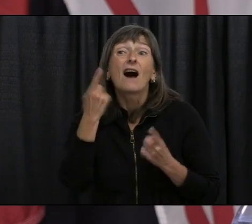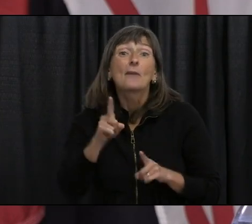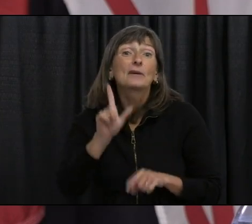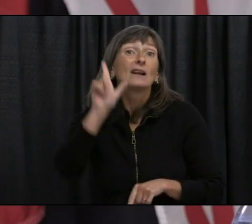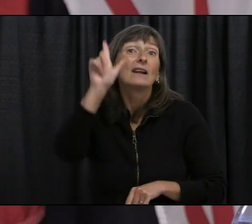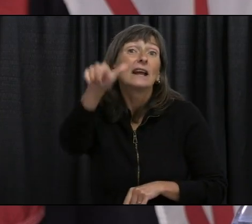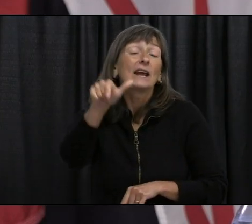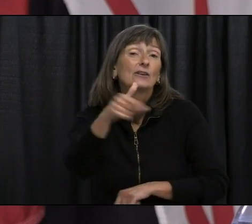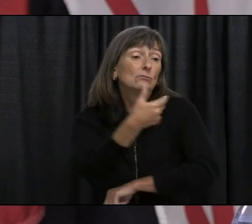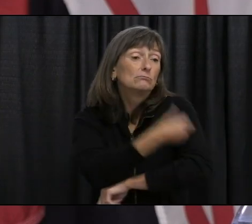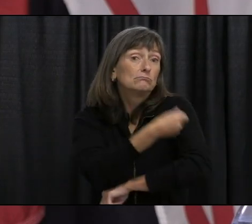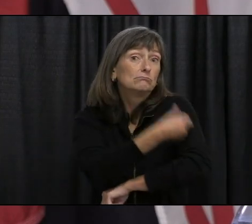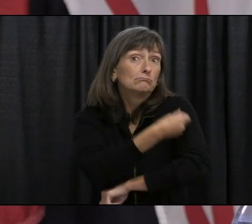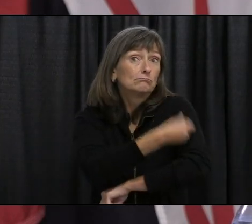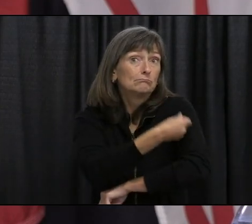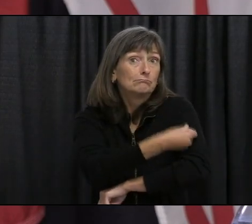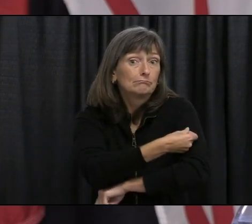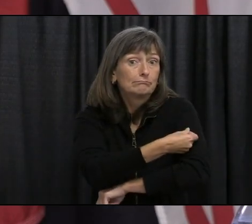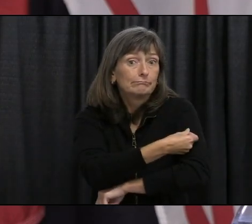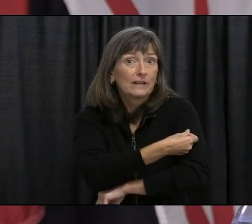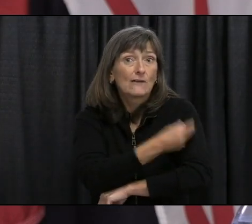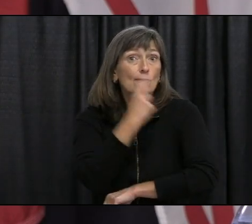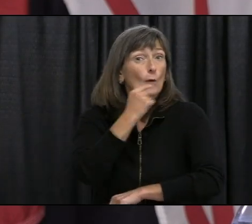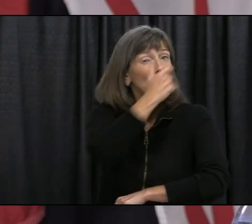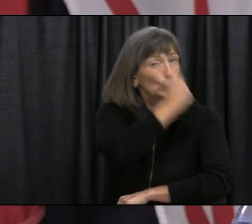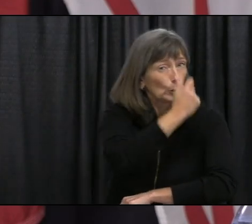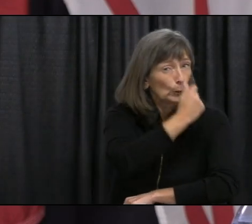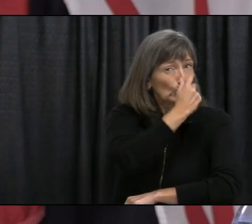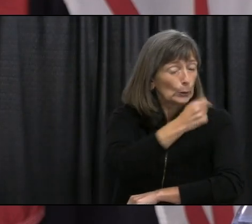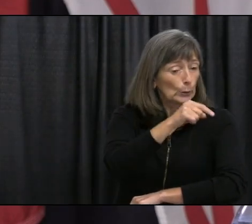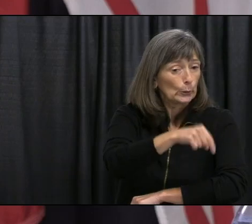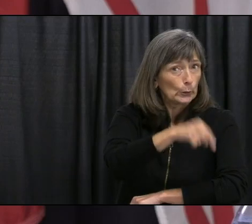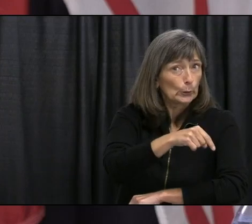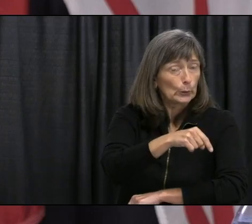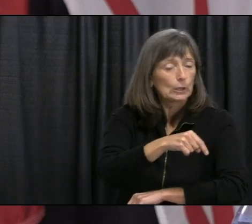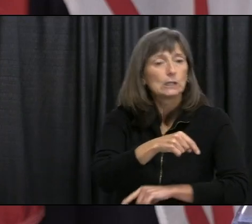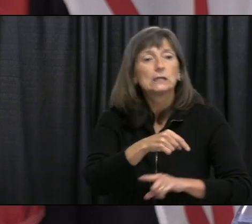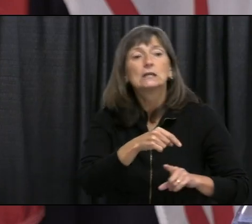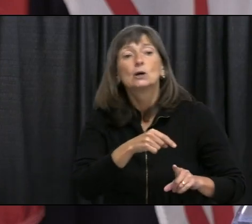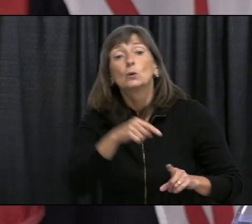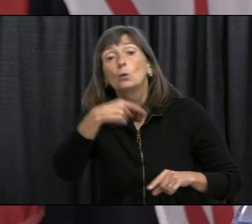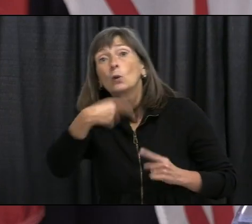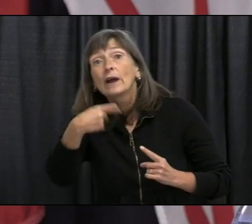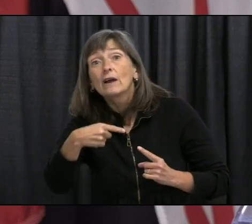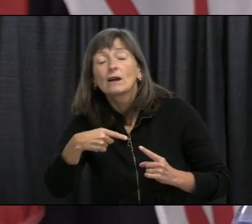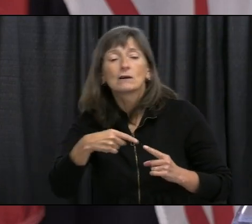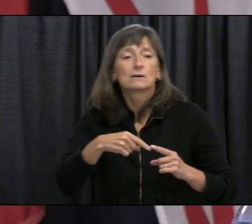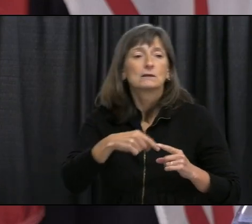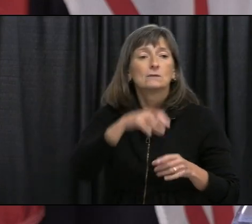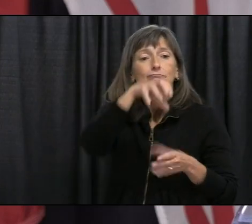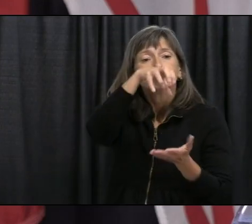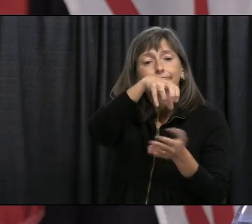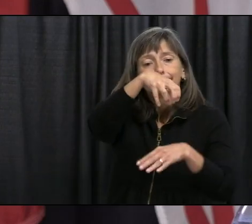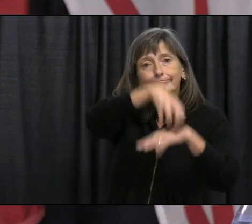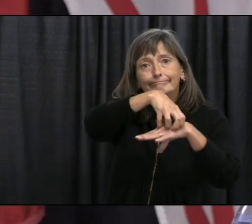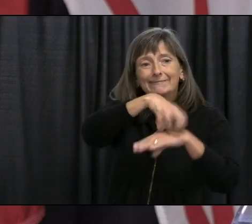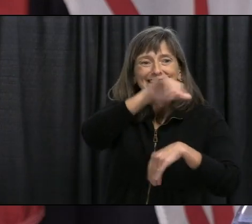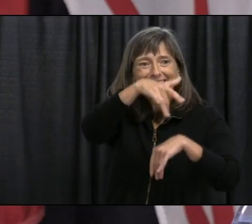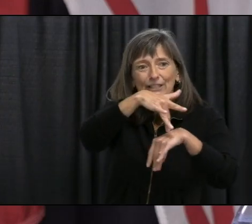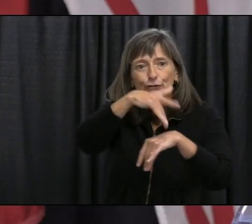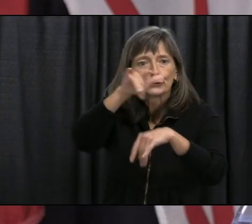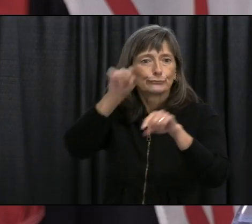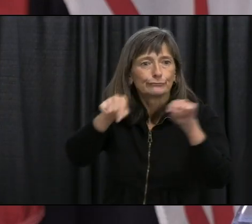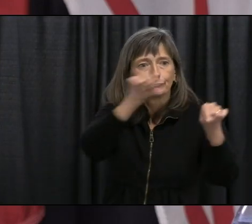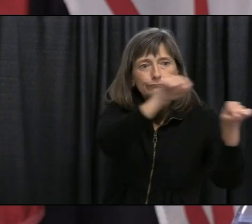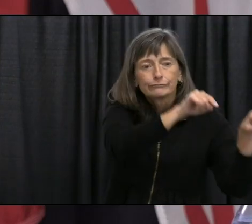question of the granular detail of where those sites will be, what times they will be open, are all nearly